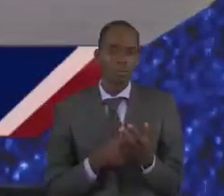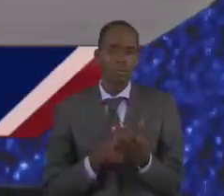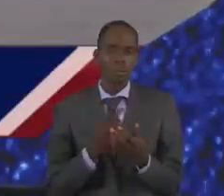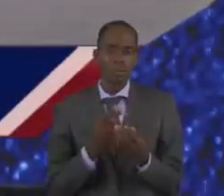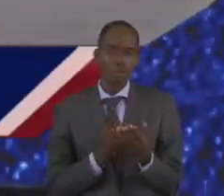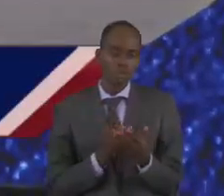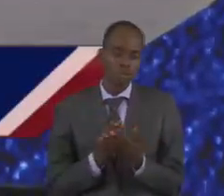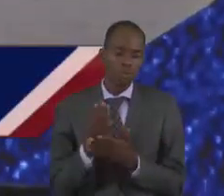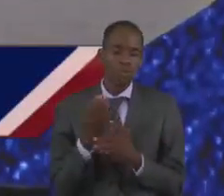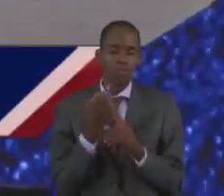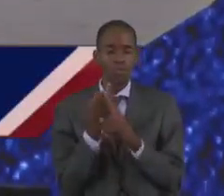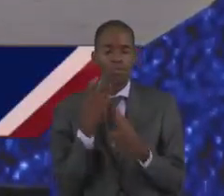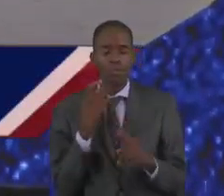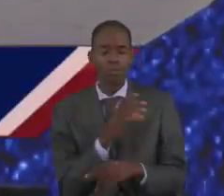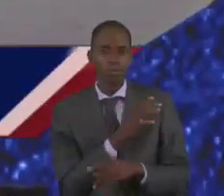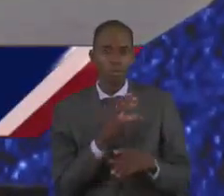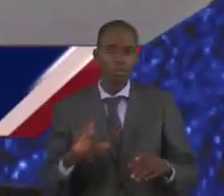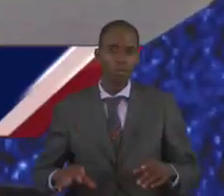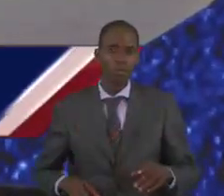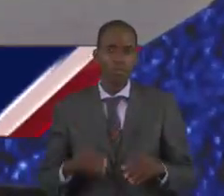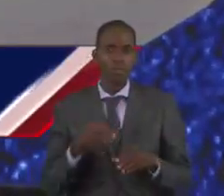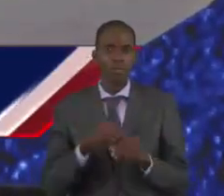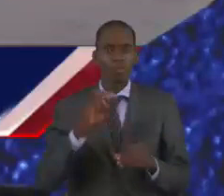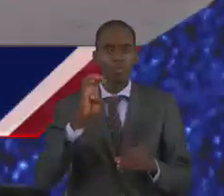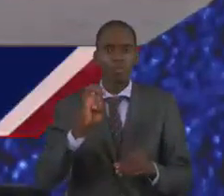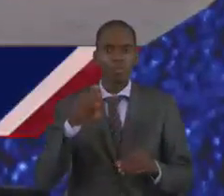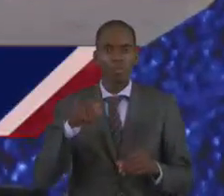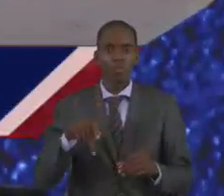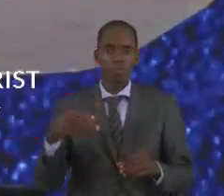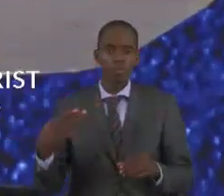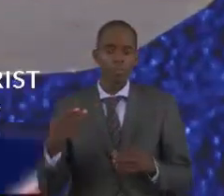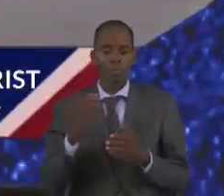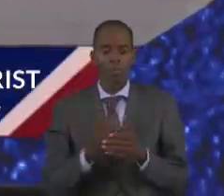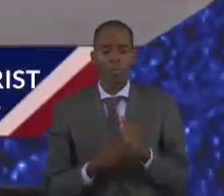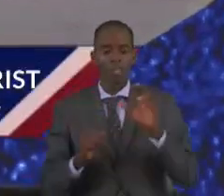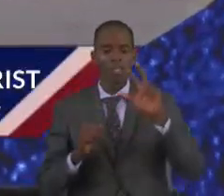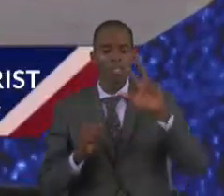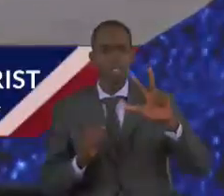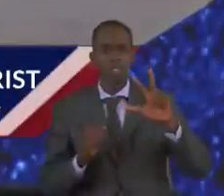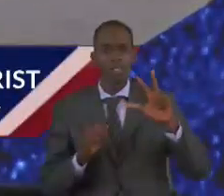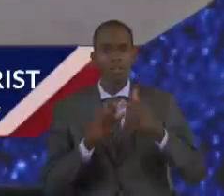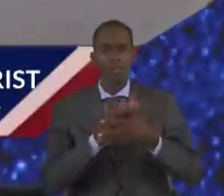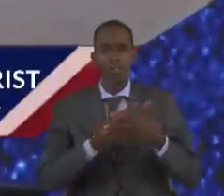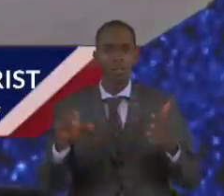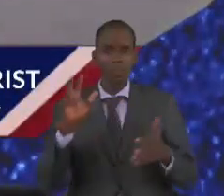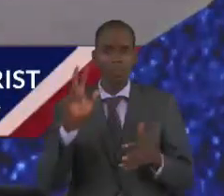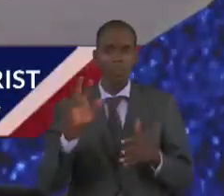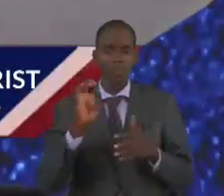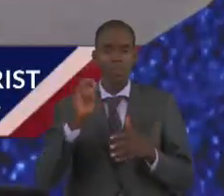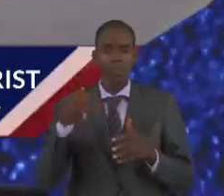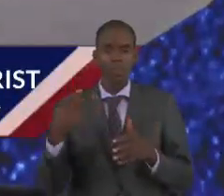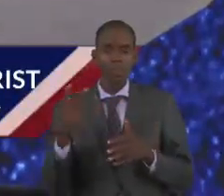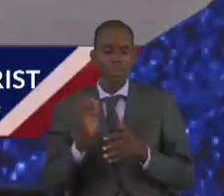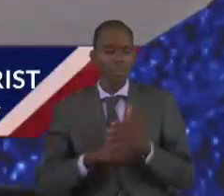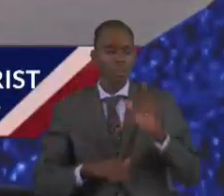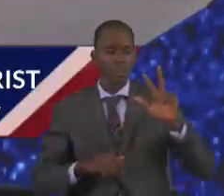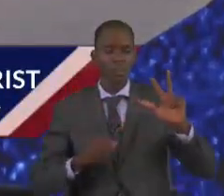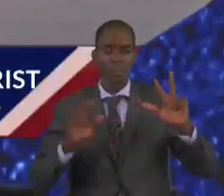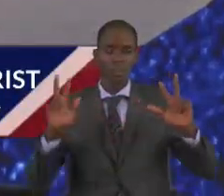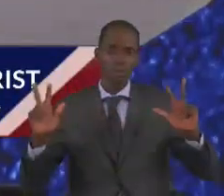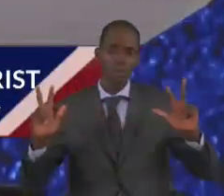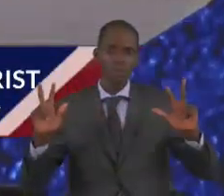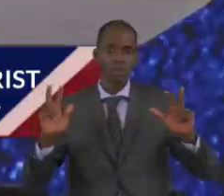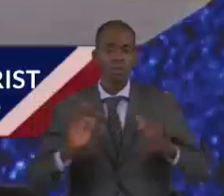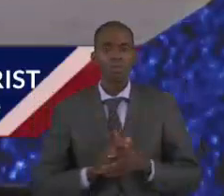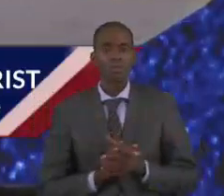truth from Christ. In Ephesians chapter 3, reading from verse 3. Ephesians